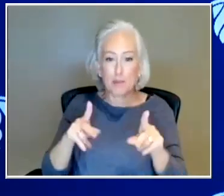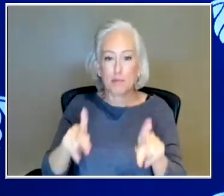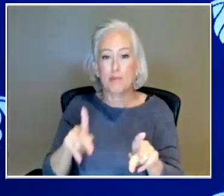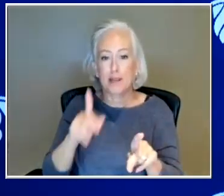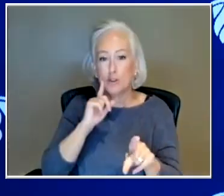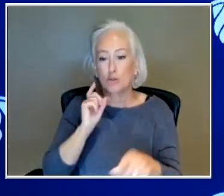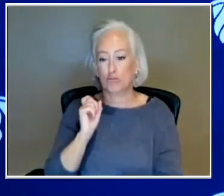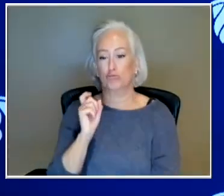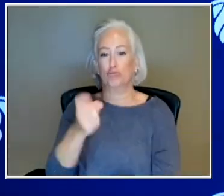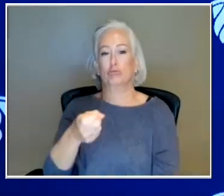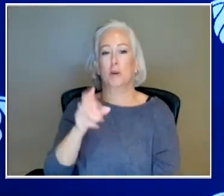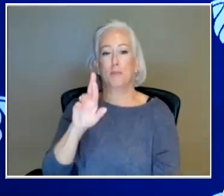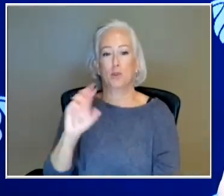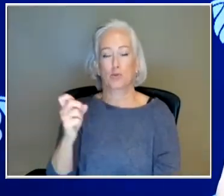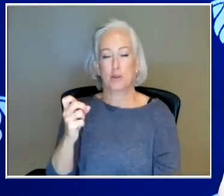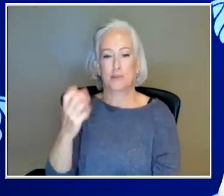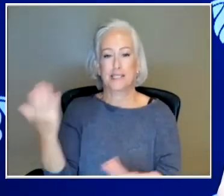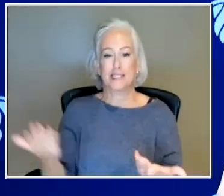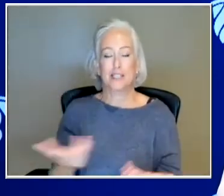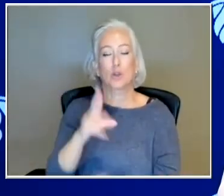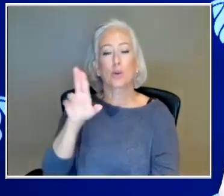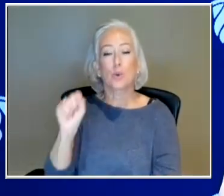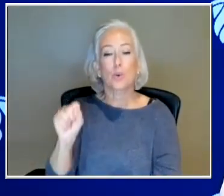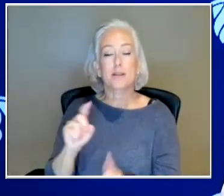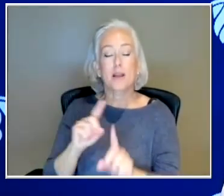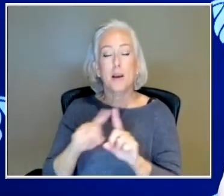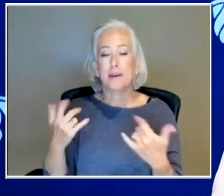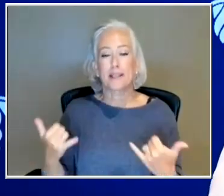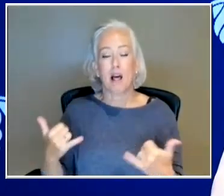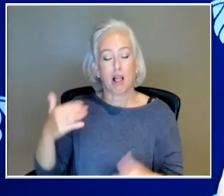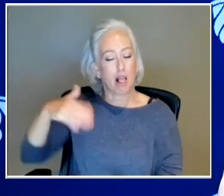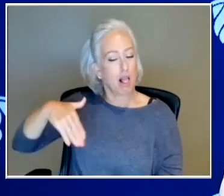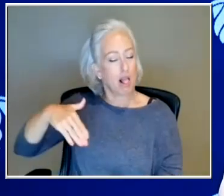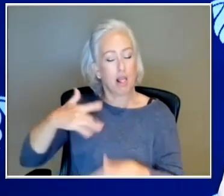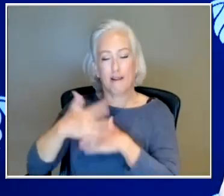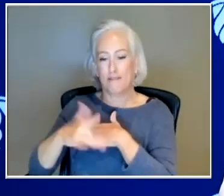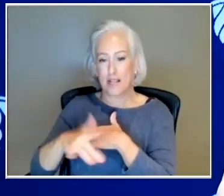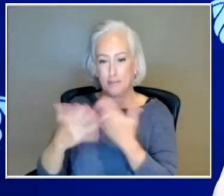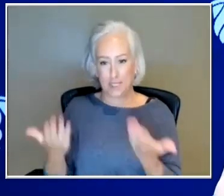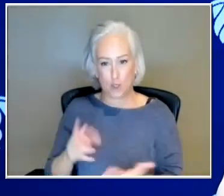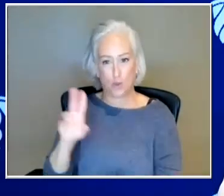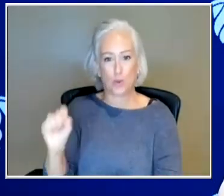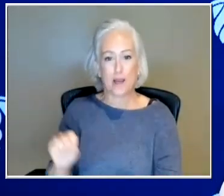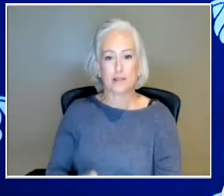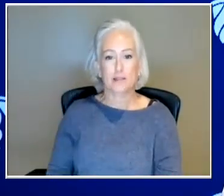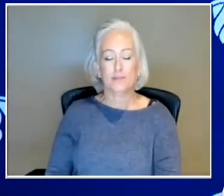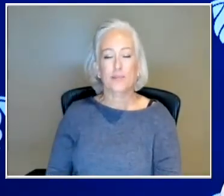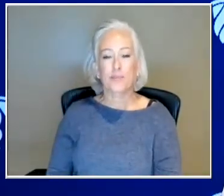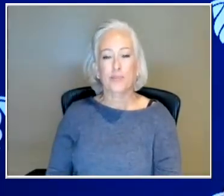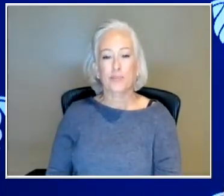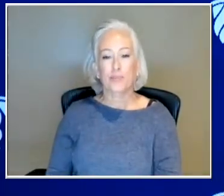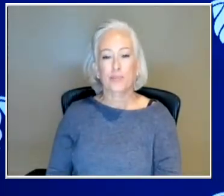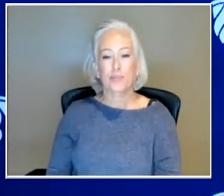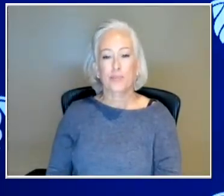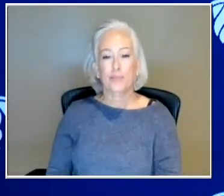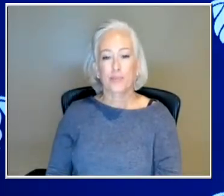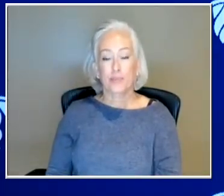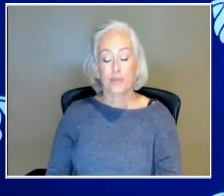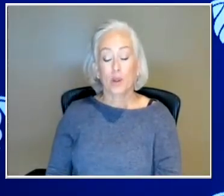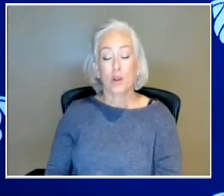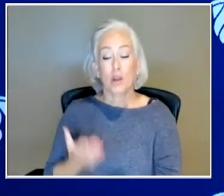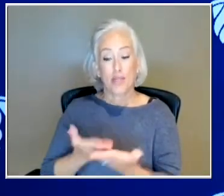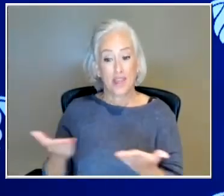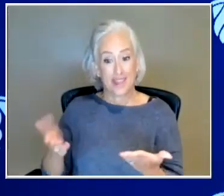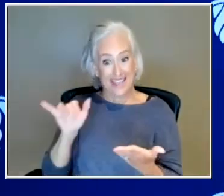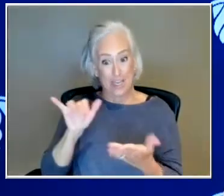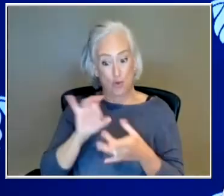the United States. But as of right now, it's not available in the United States. What it showed, the big thing with this is that it